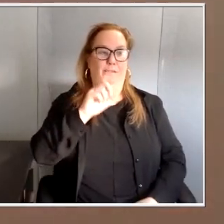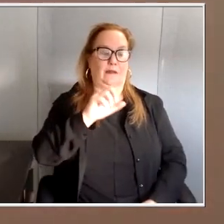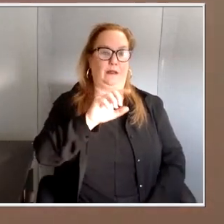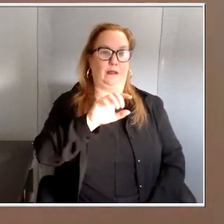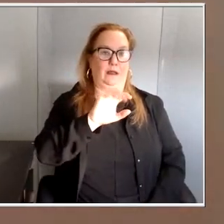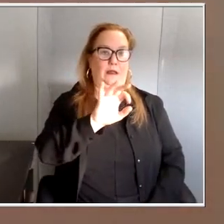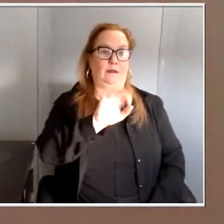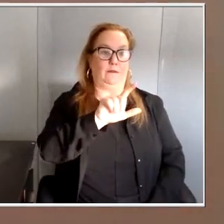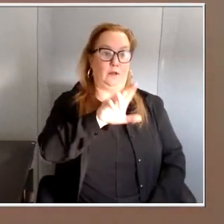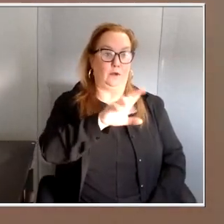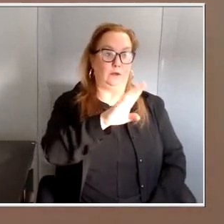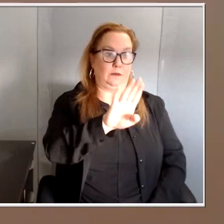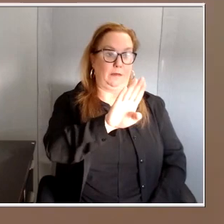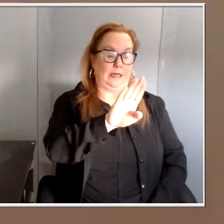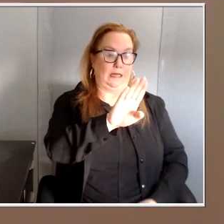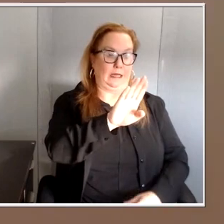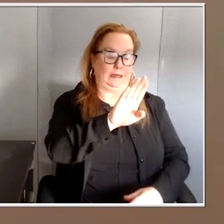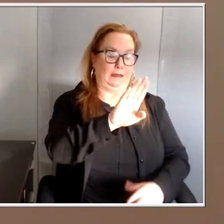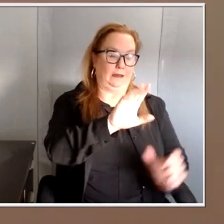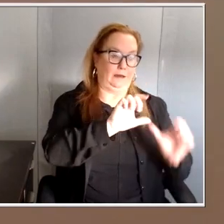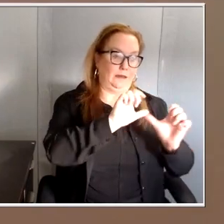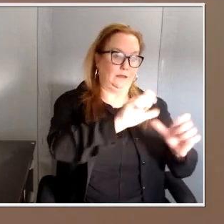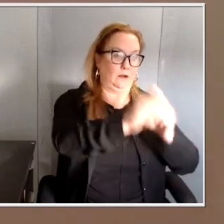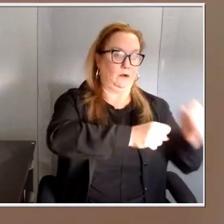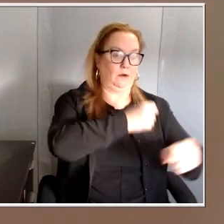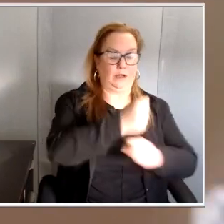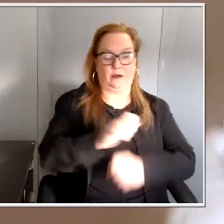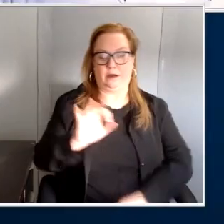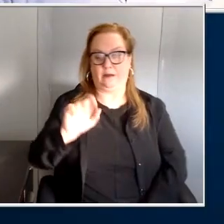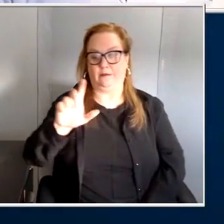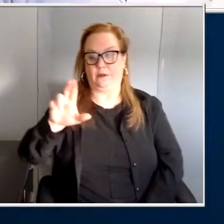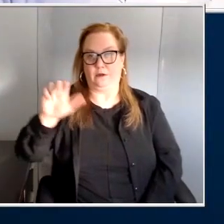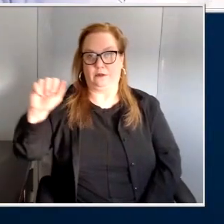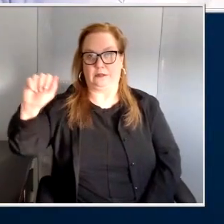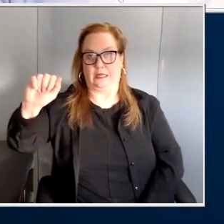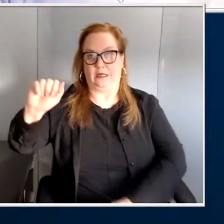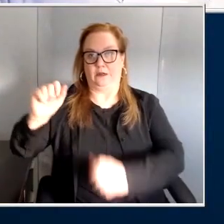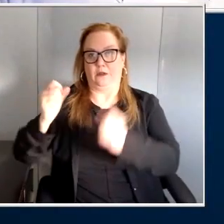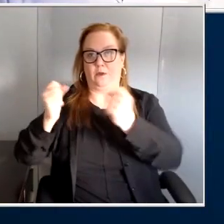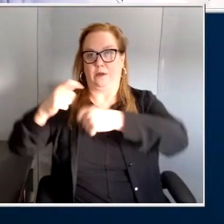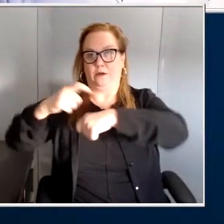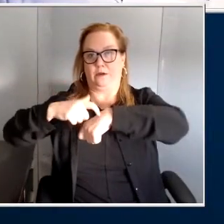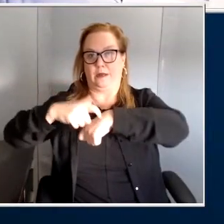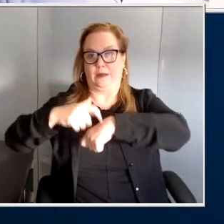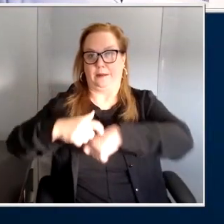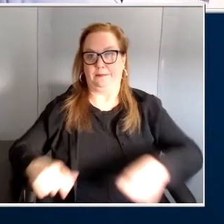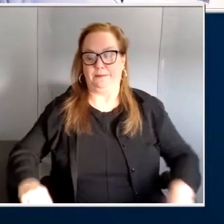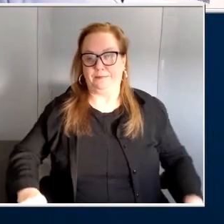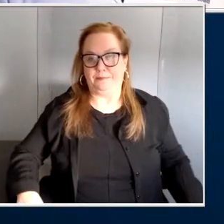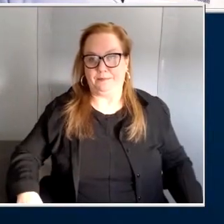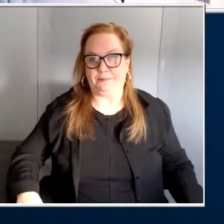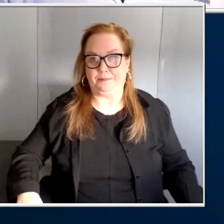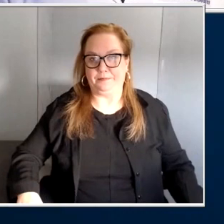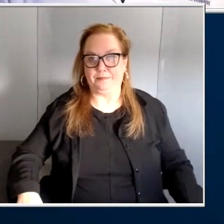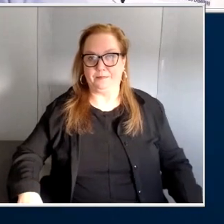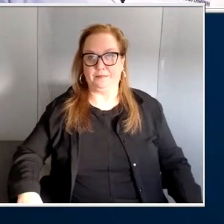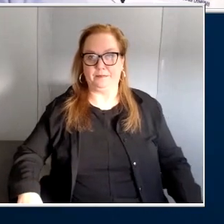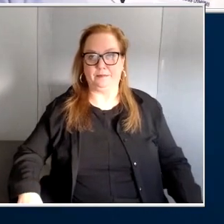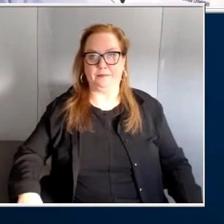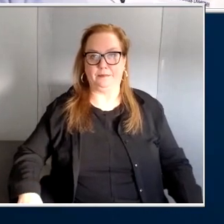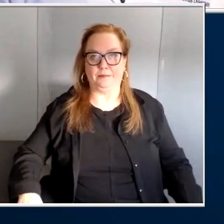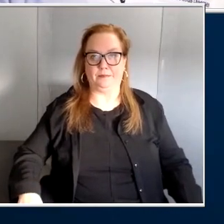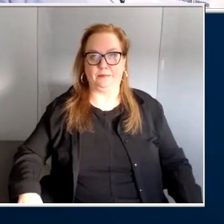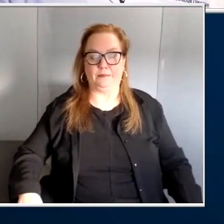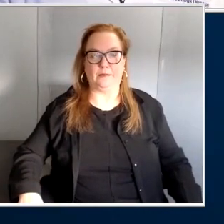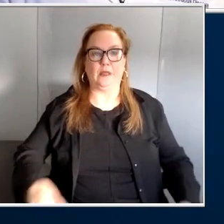year-round, A during the winter. There you go. All right, so let's talk a little bit about the